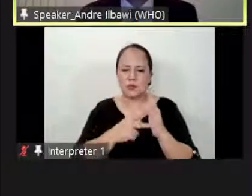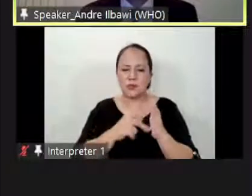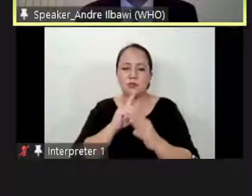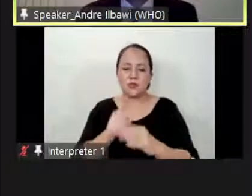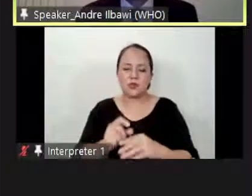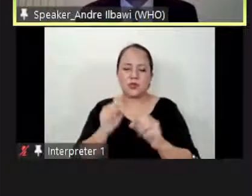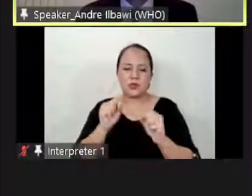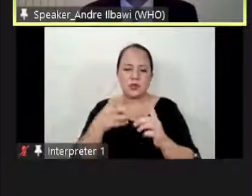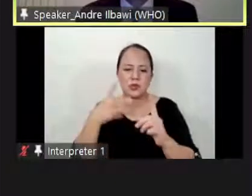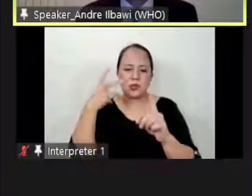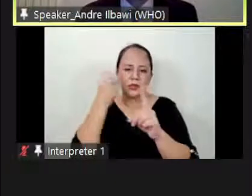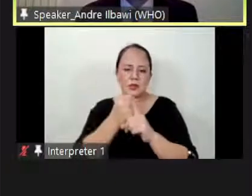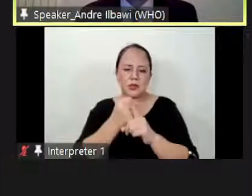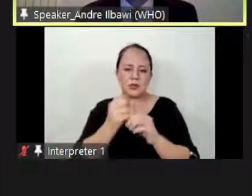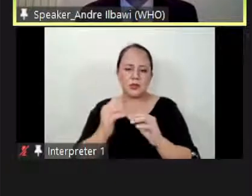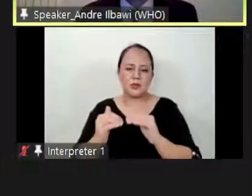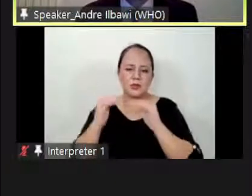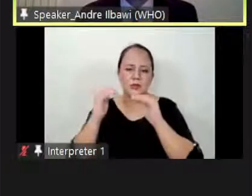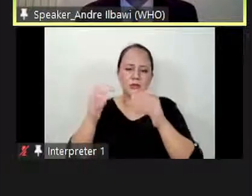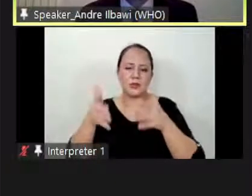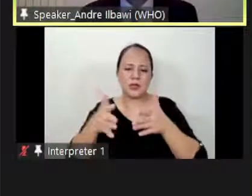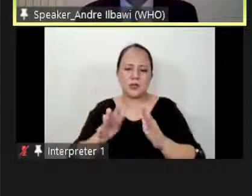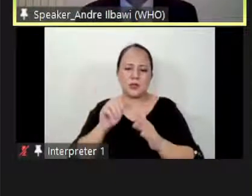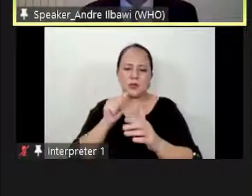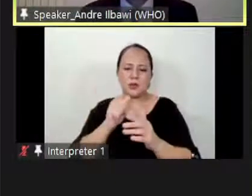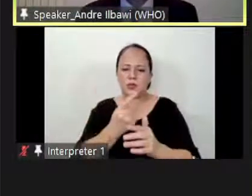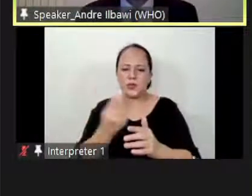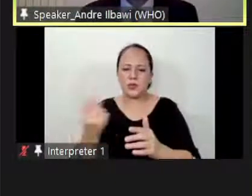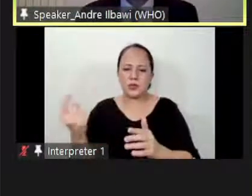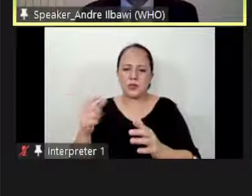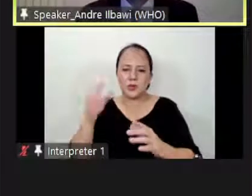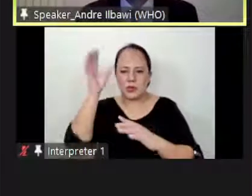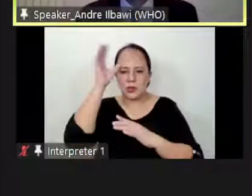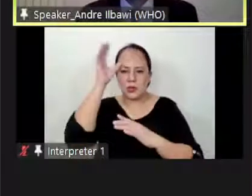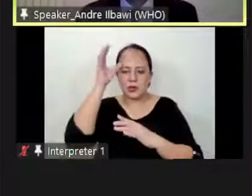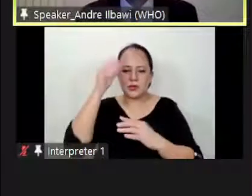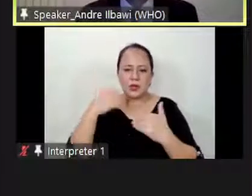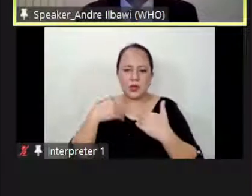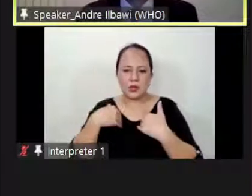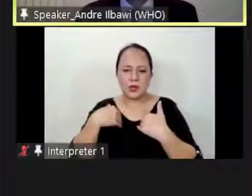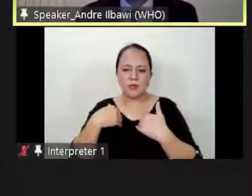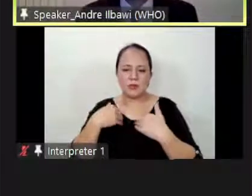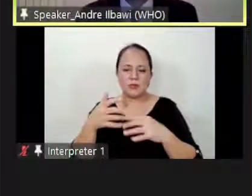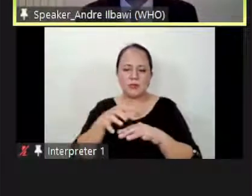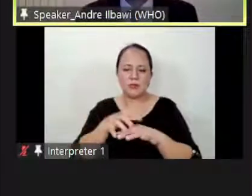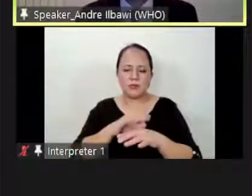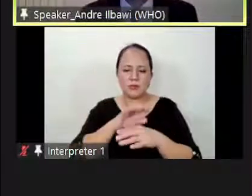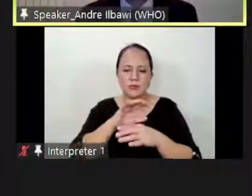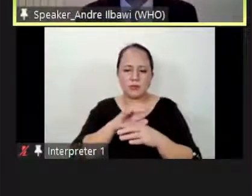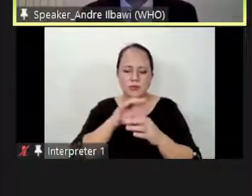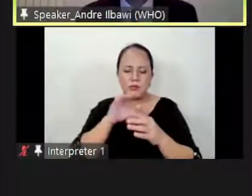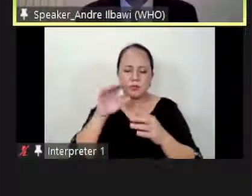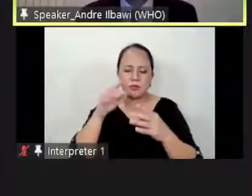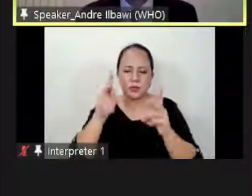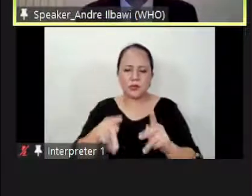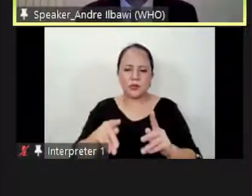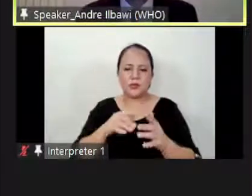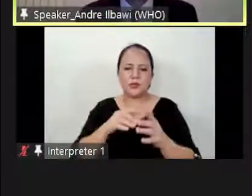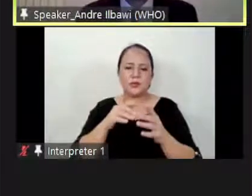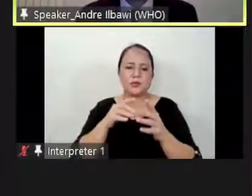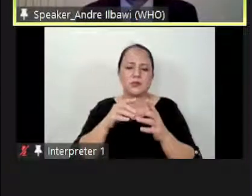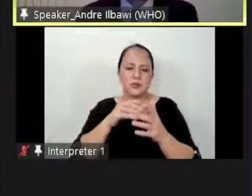can achieve the scale that allows every person with cancer to have an integrated, person-centered approach to their care